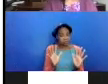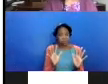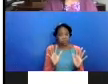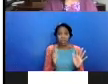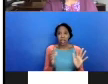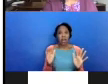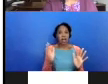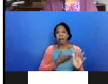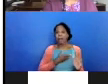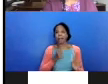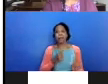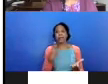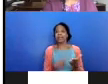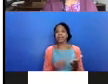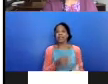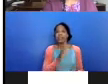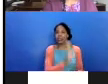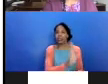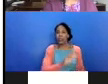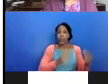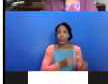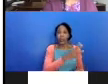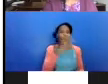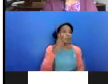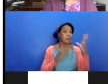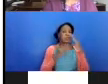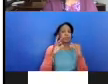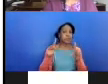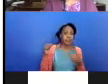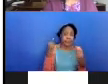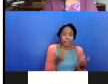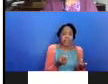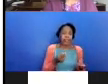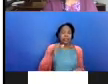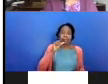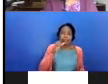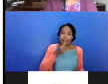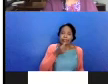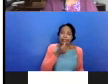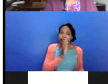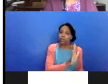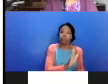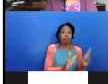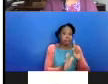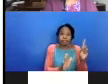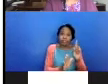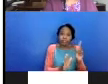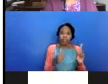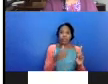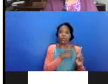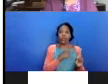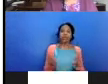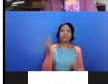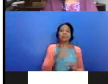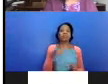in life. We're only here to talk about how you've harmed other people. And we just encourage them maybe to take that other stuff